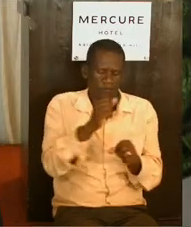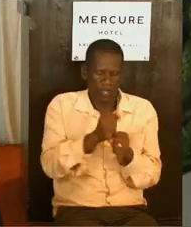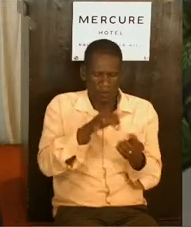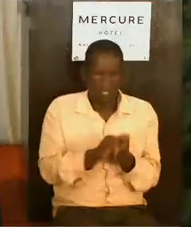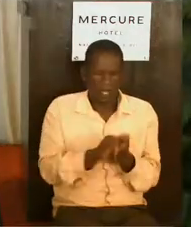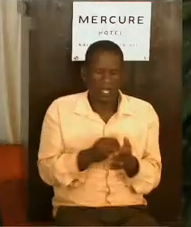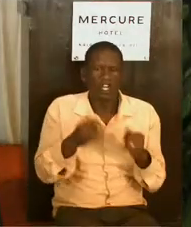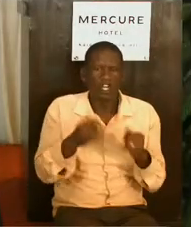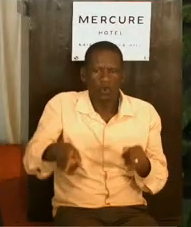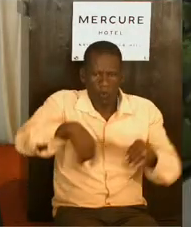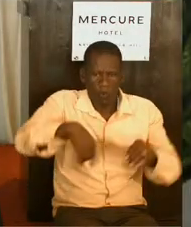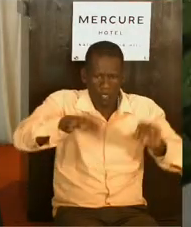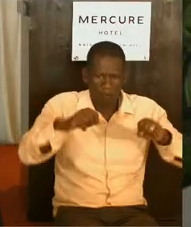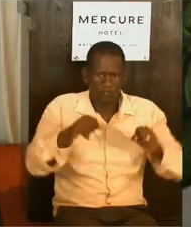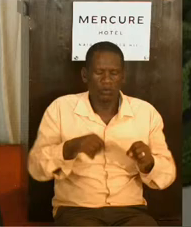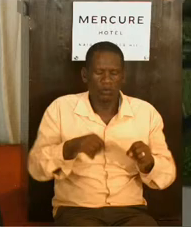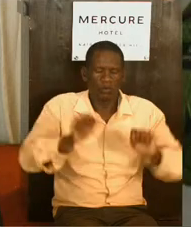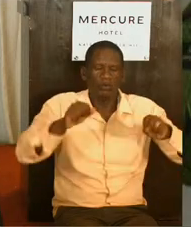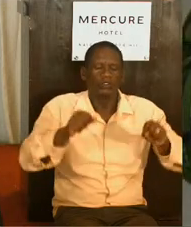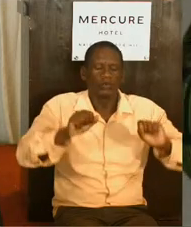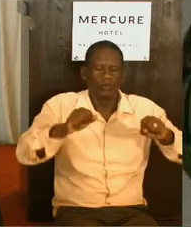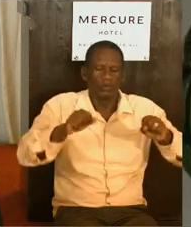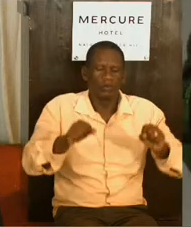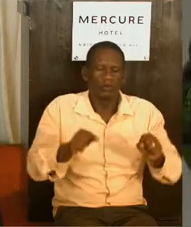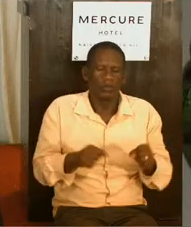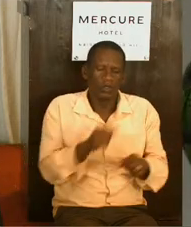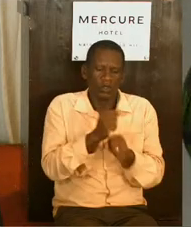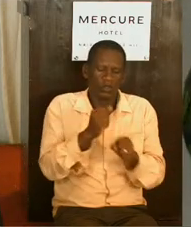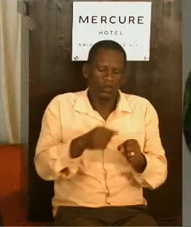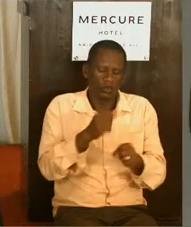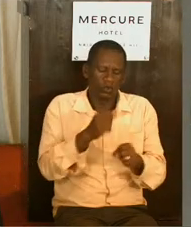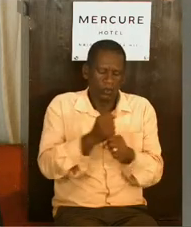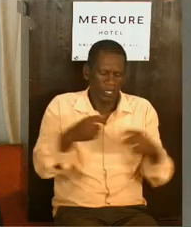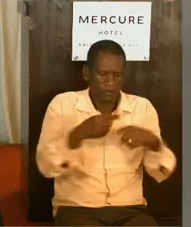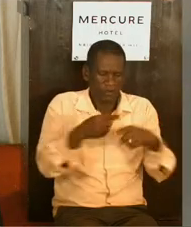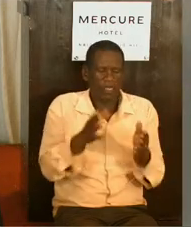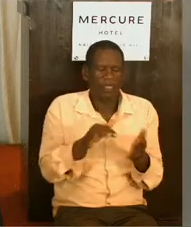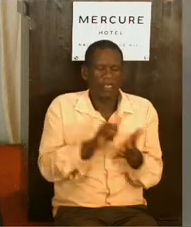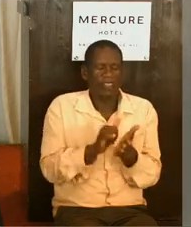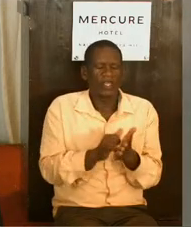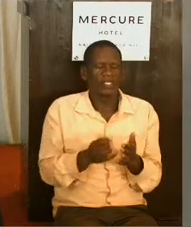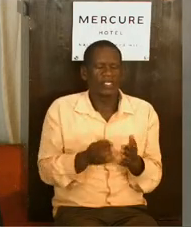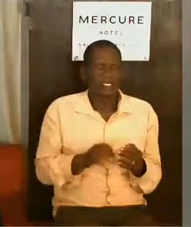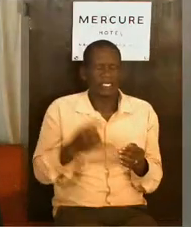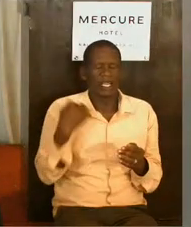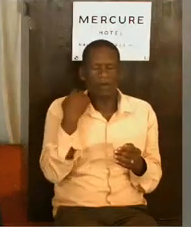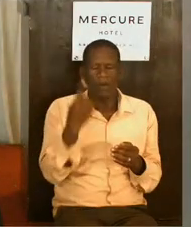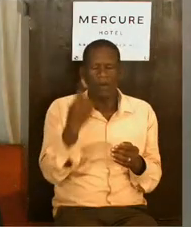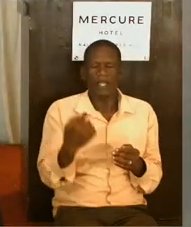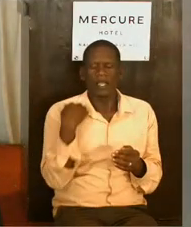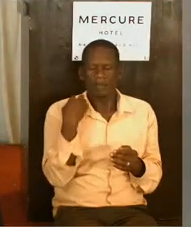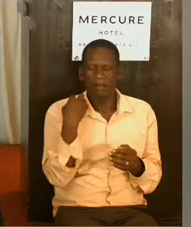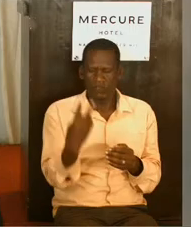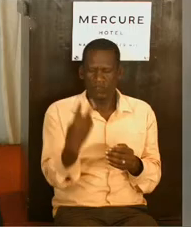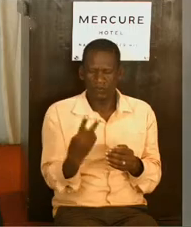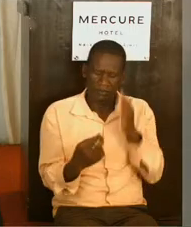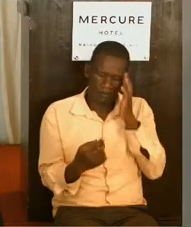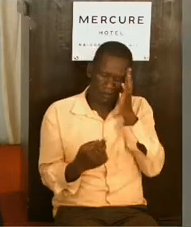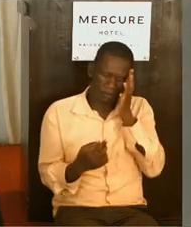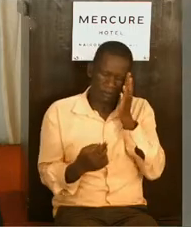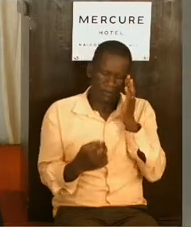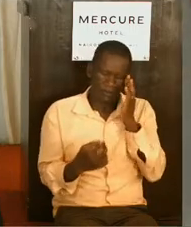we are going to be able to make a lot of difference that is recruiting number one number two